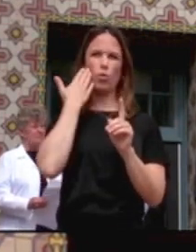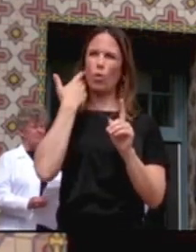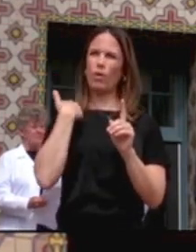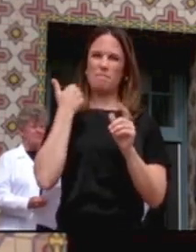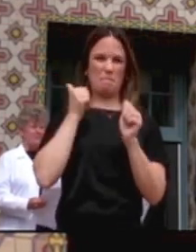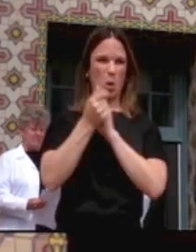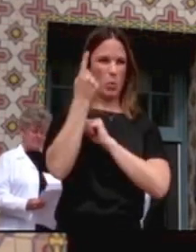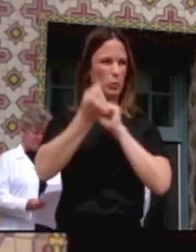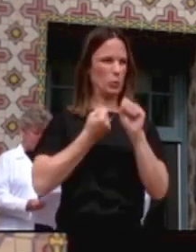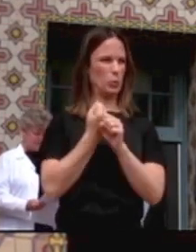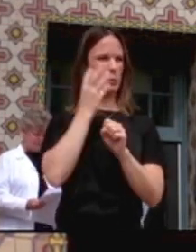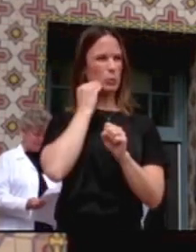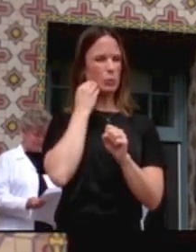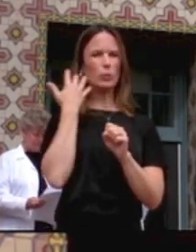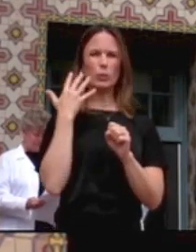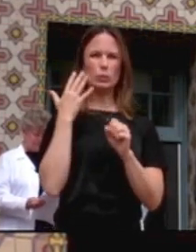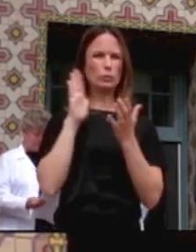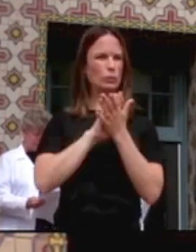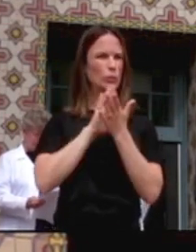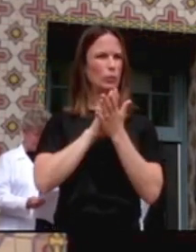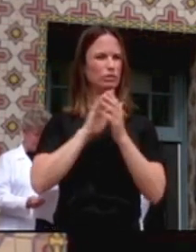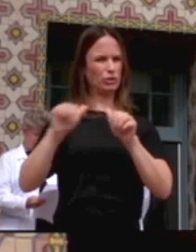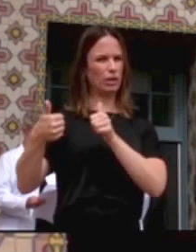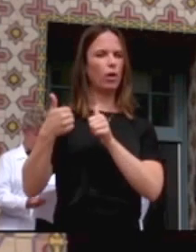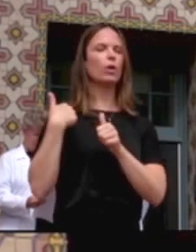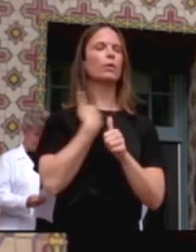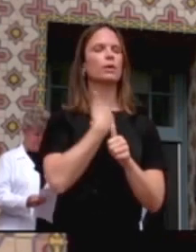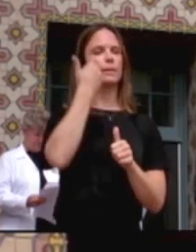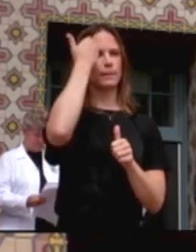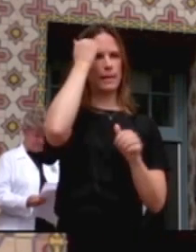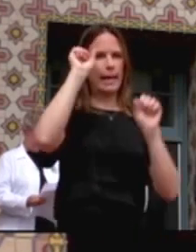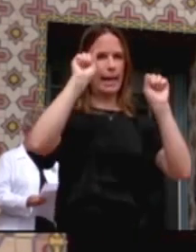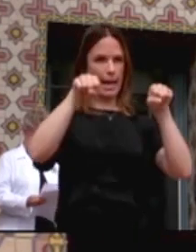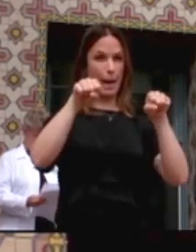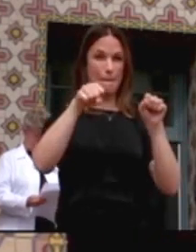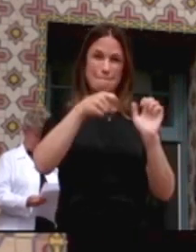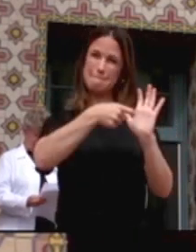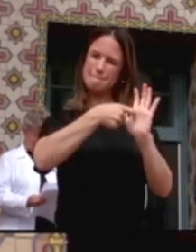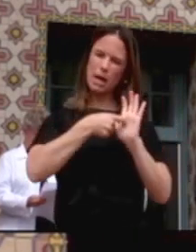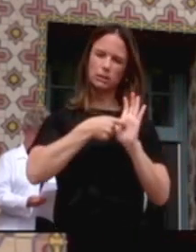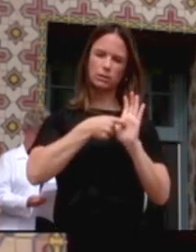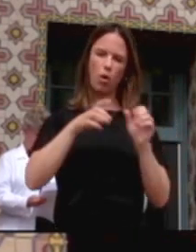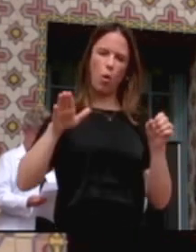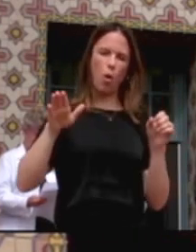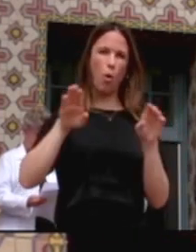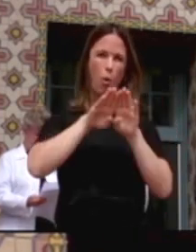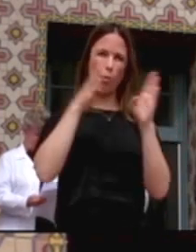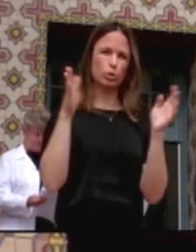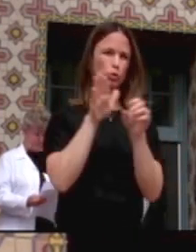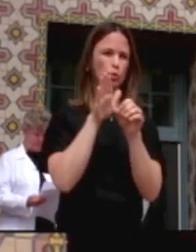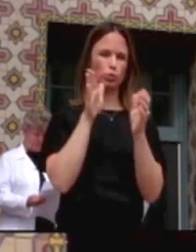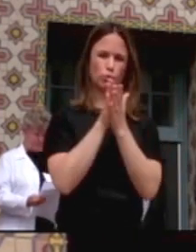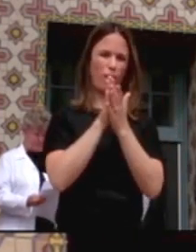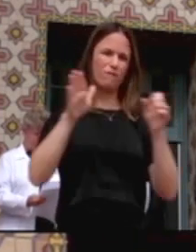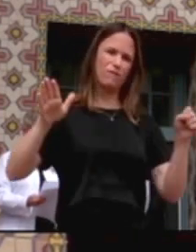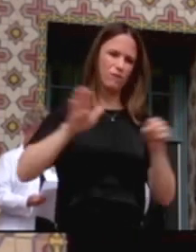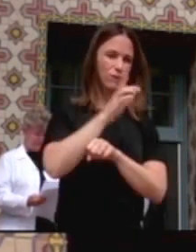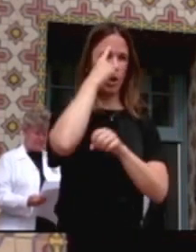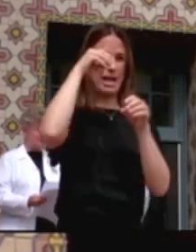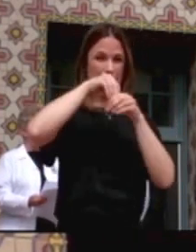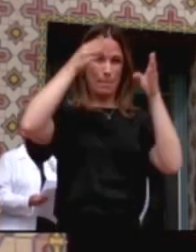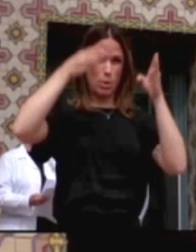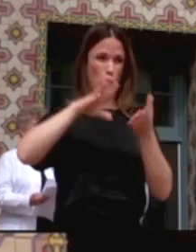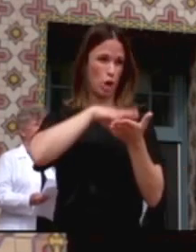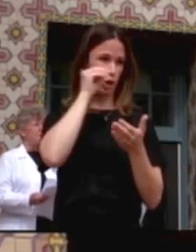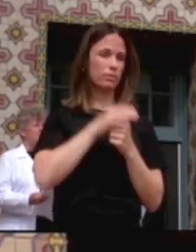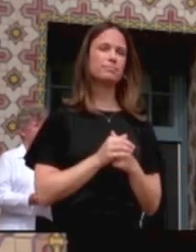under our belts of experiencing schools, is that we can and must reopen schools fully to in-person learning. And